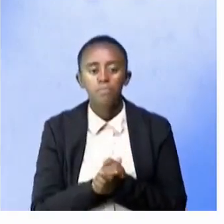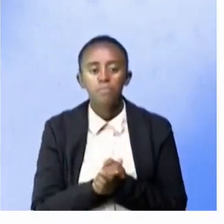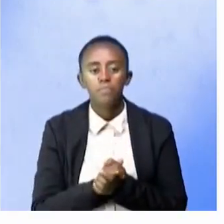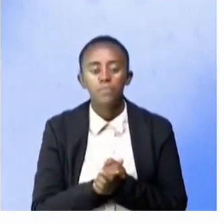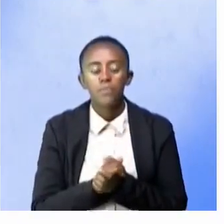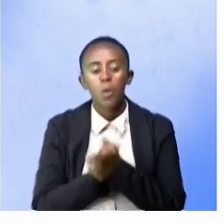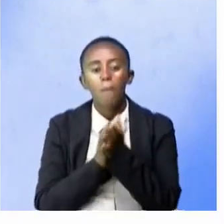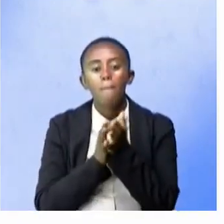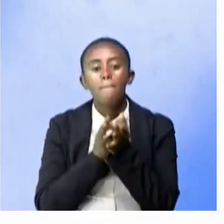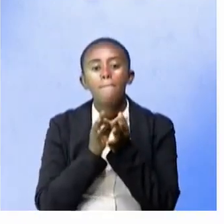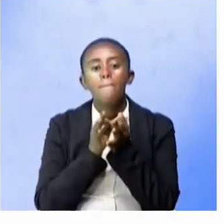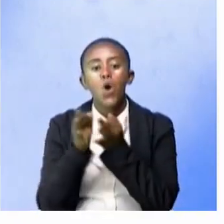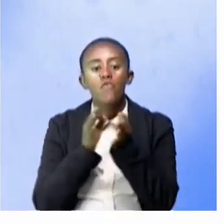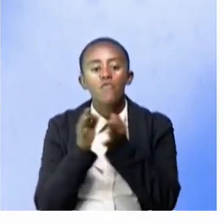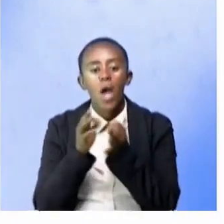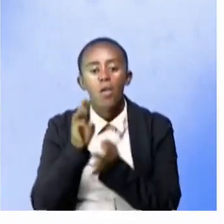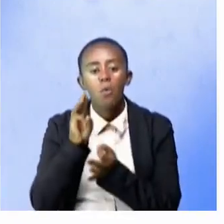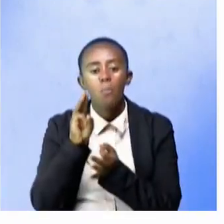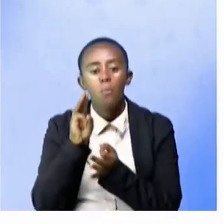modifying